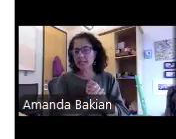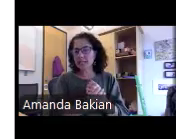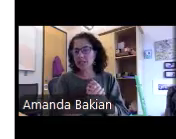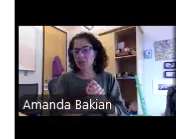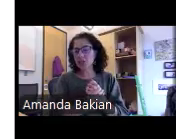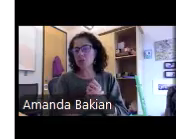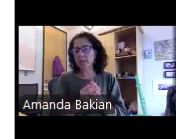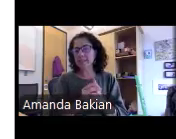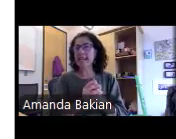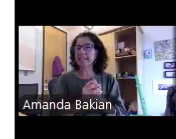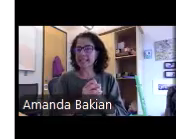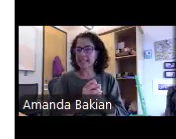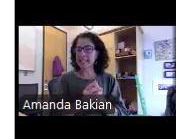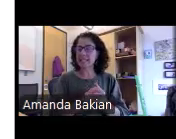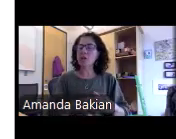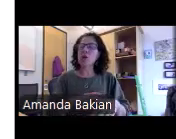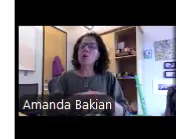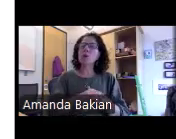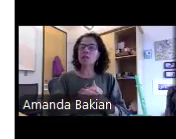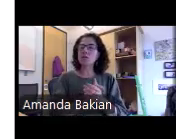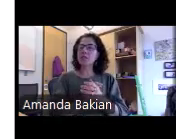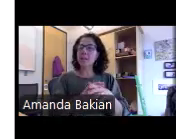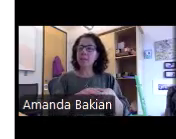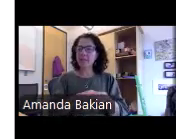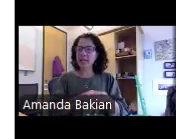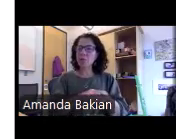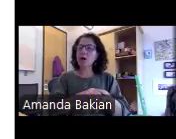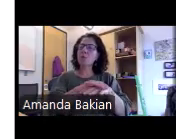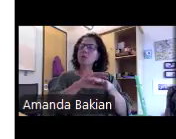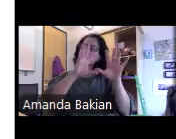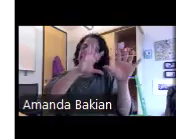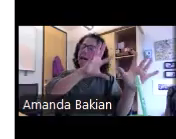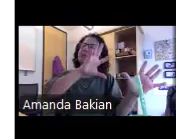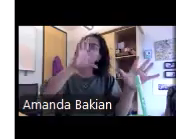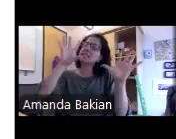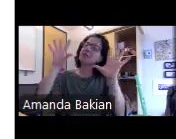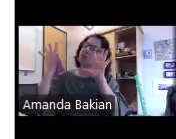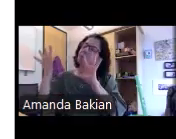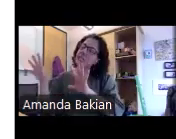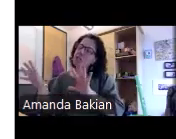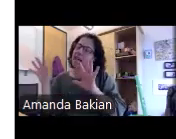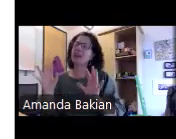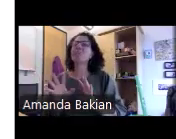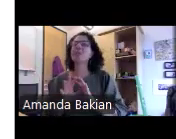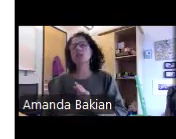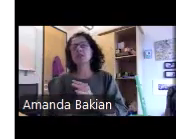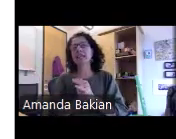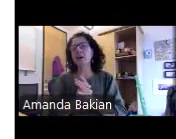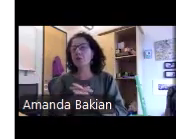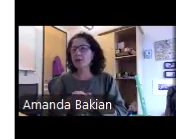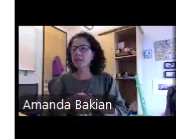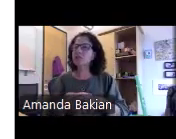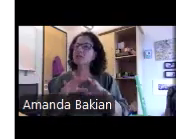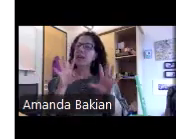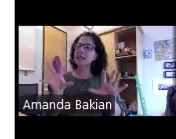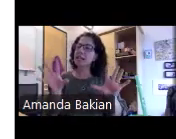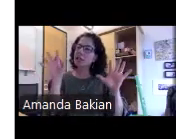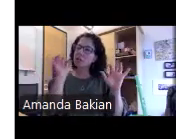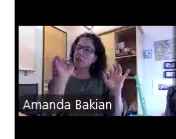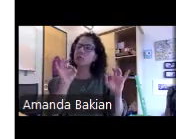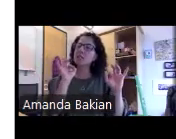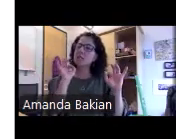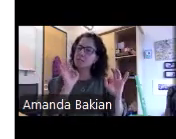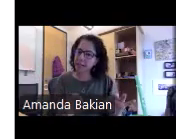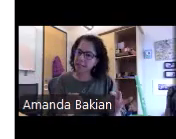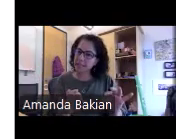Until study year 2018, we used a method where we would abstract information out of medical and health records of